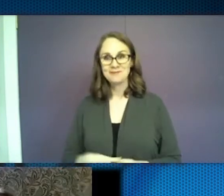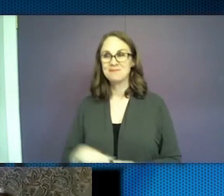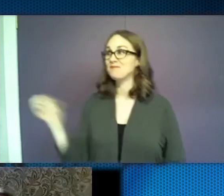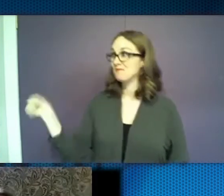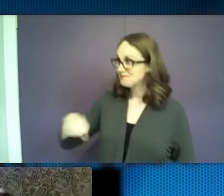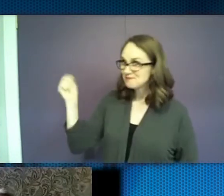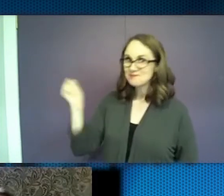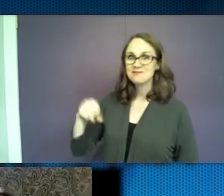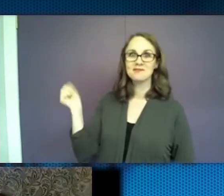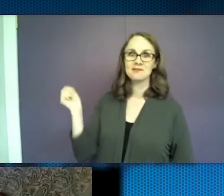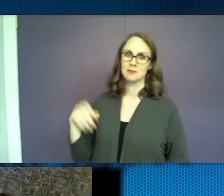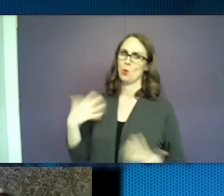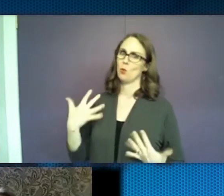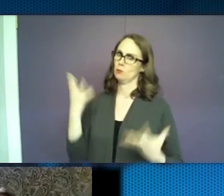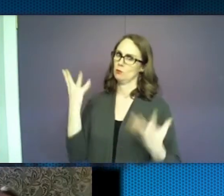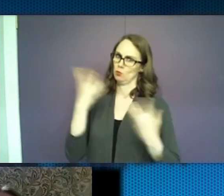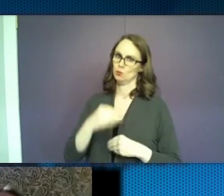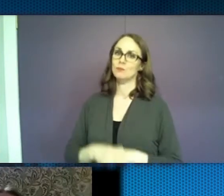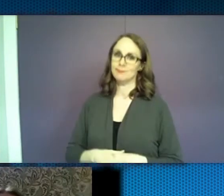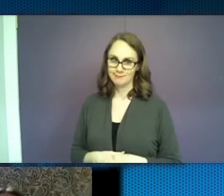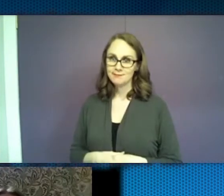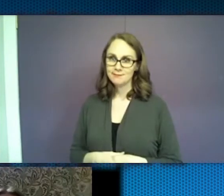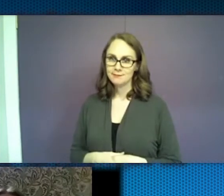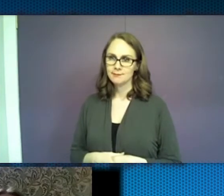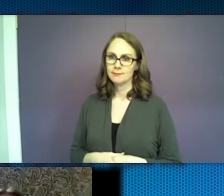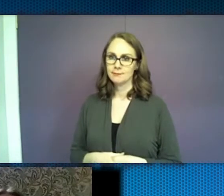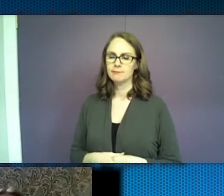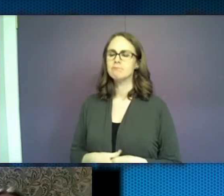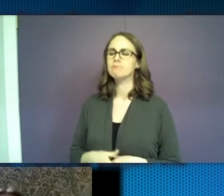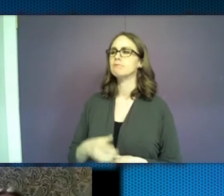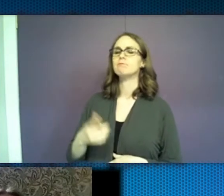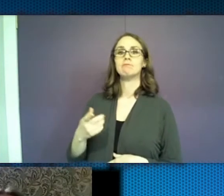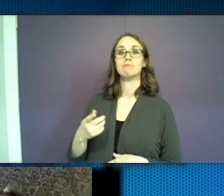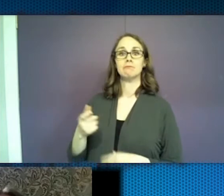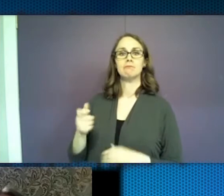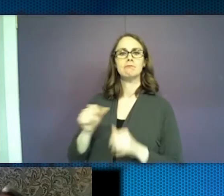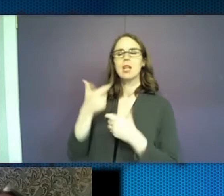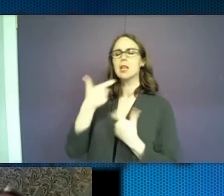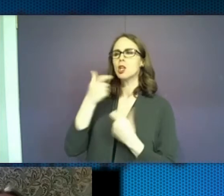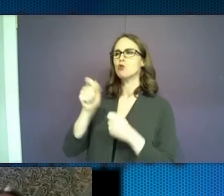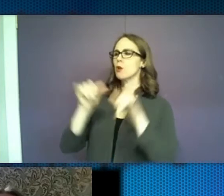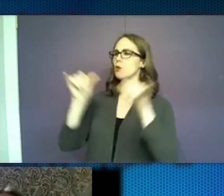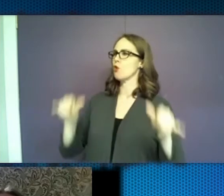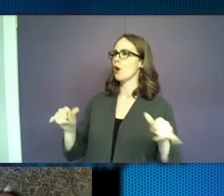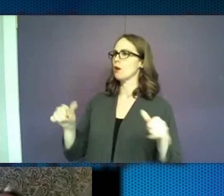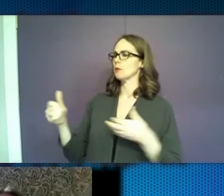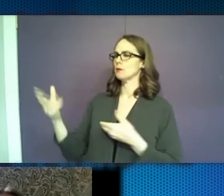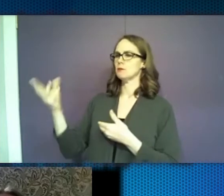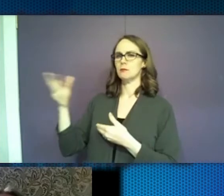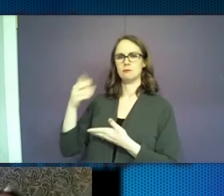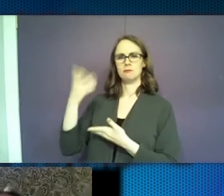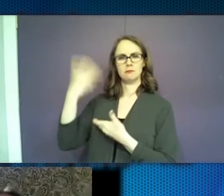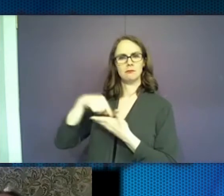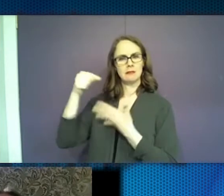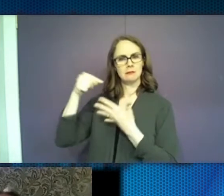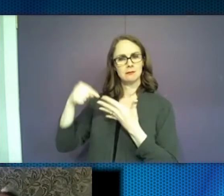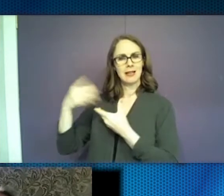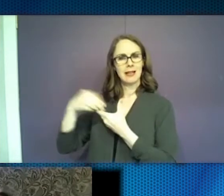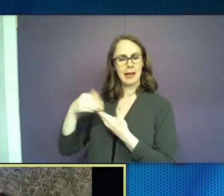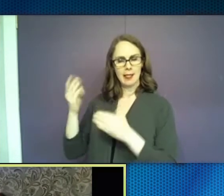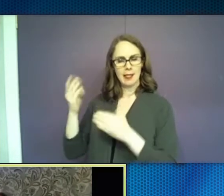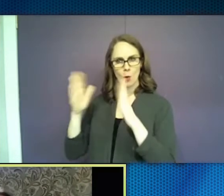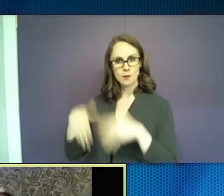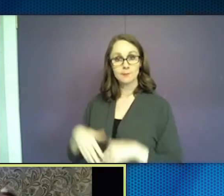is. It's quite lovely. What are some of the interesting architectural features of the house and garden that stand out to you? Well,